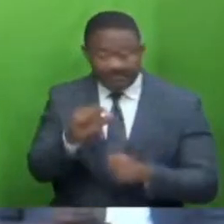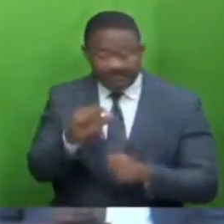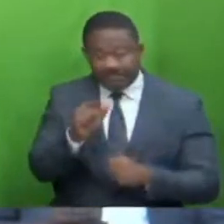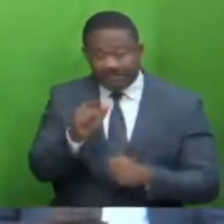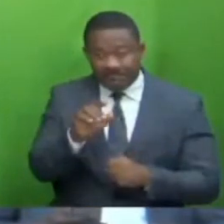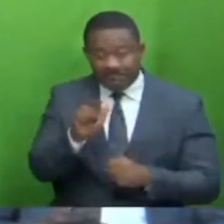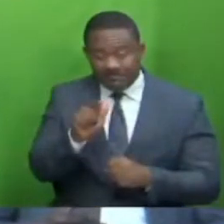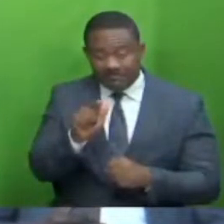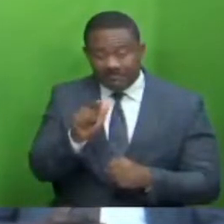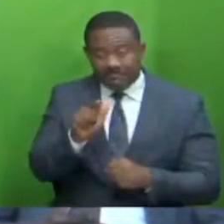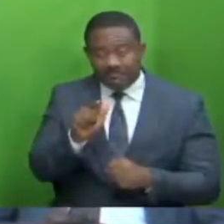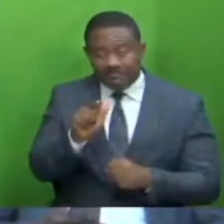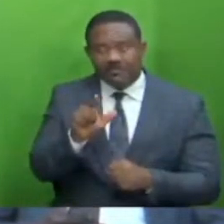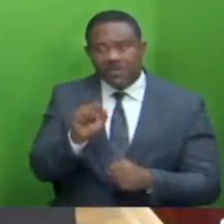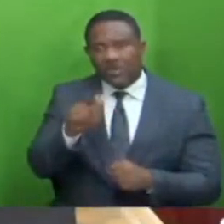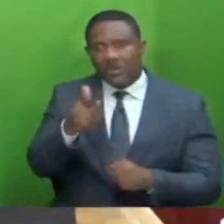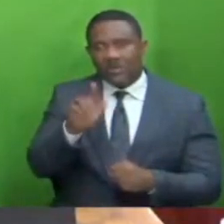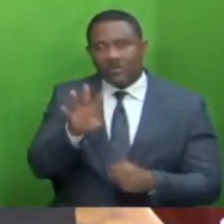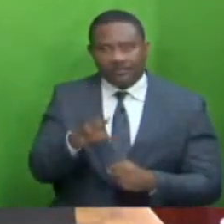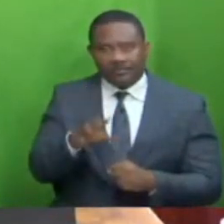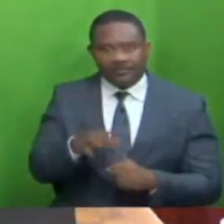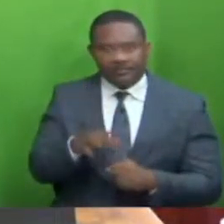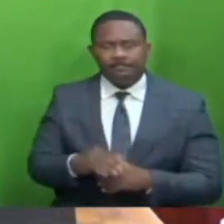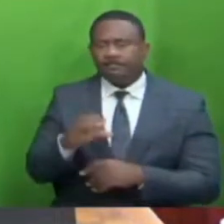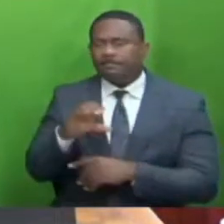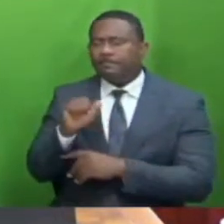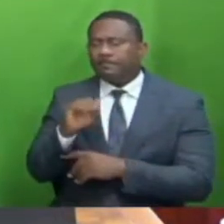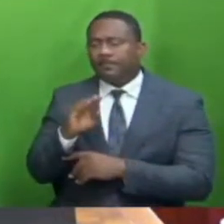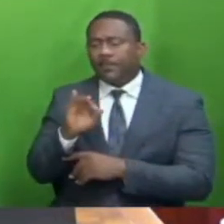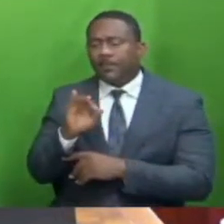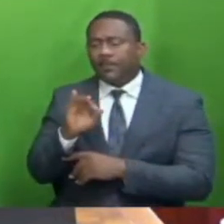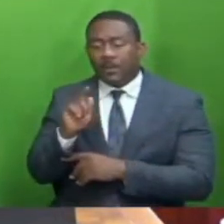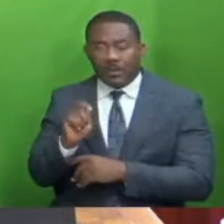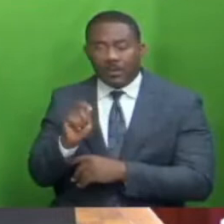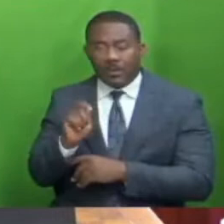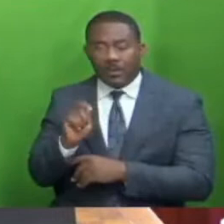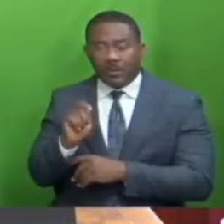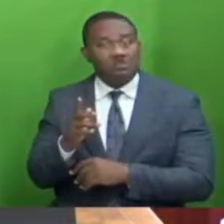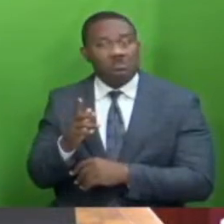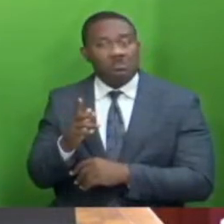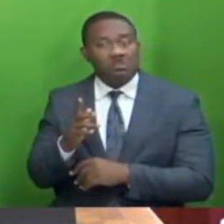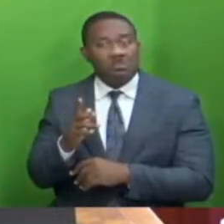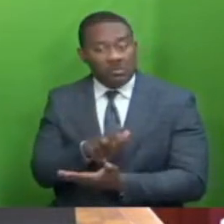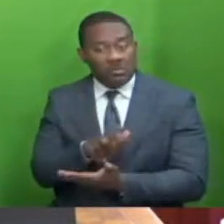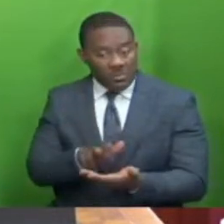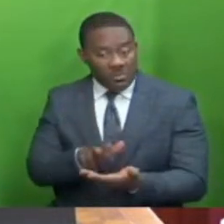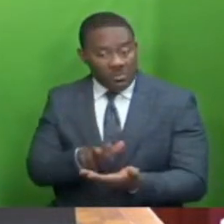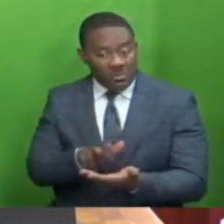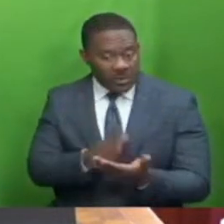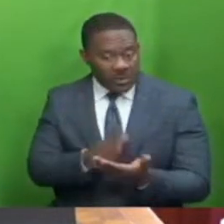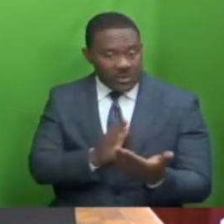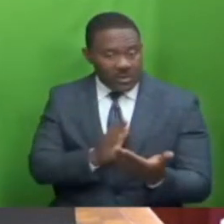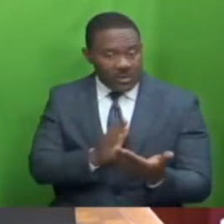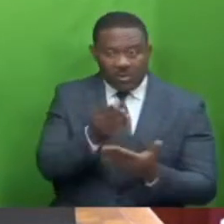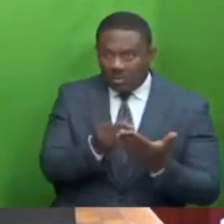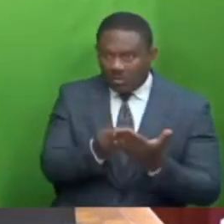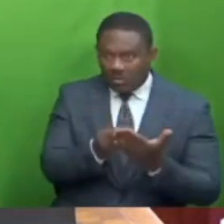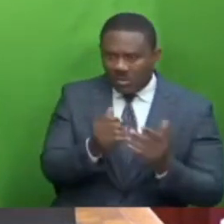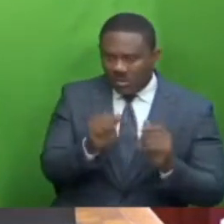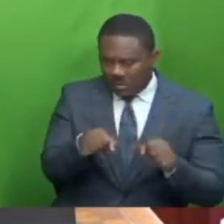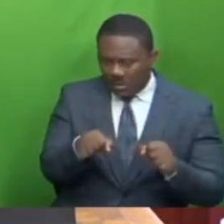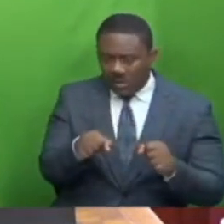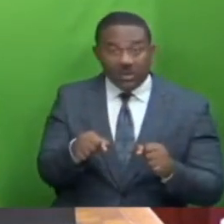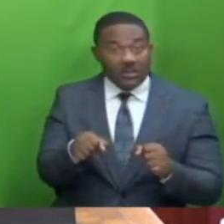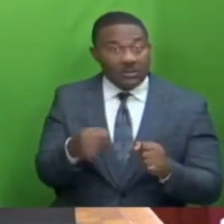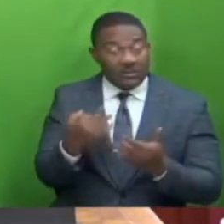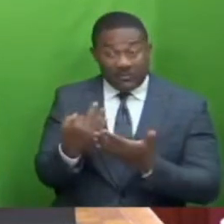Mr. Speaker, Cabinet also approved a turnaround strategy for Cocoa Board as part of measures to improve financial